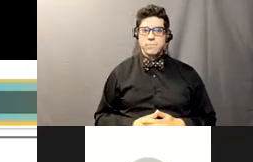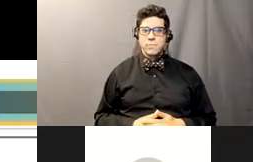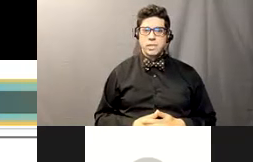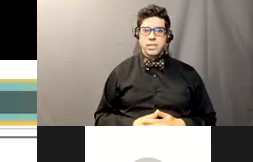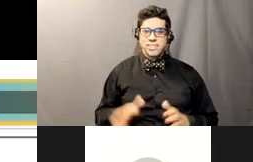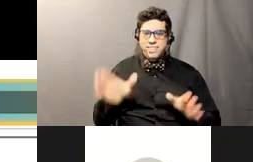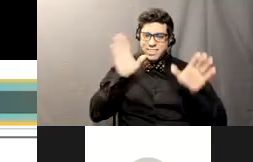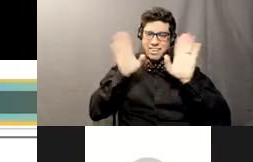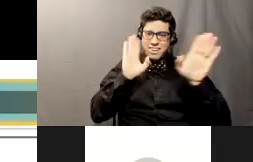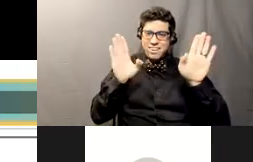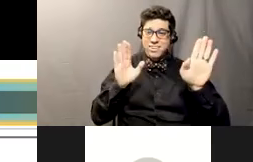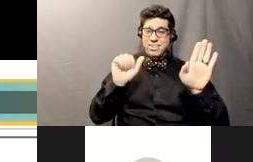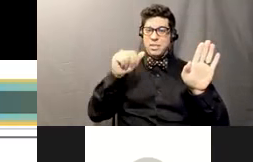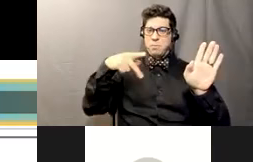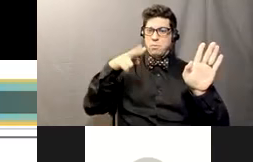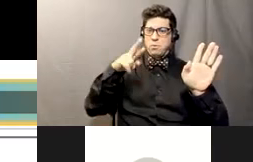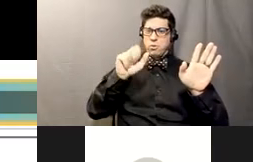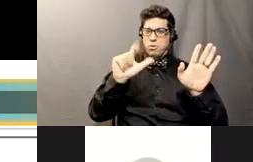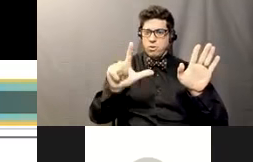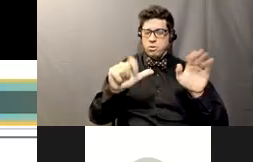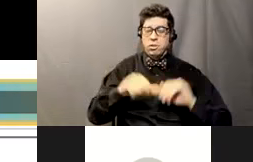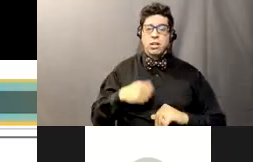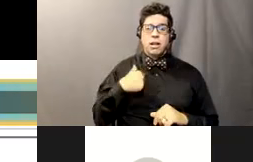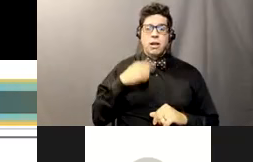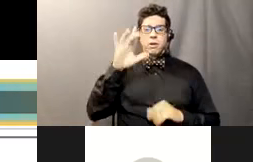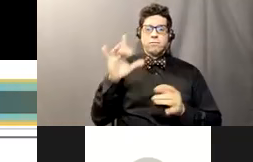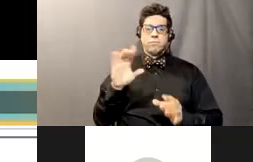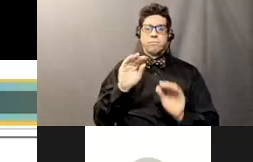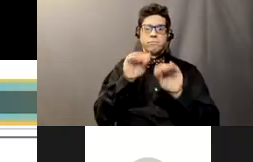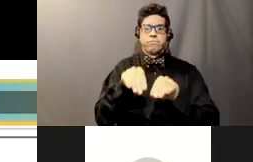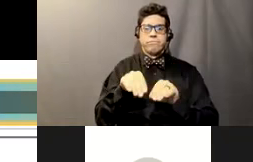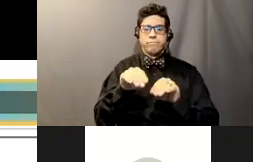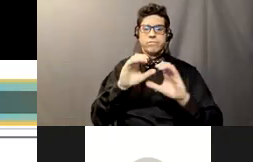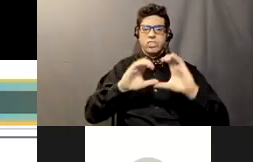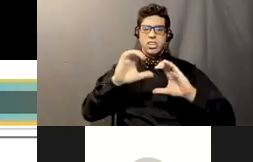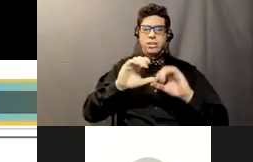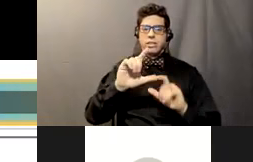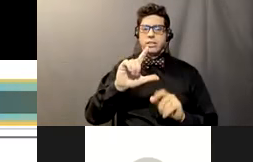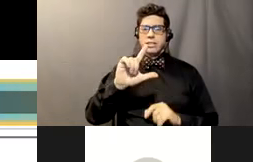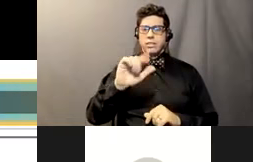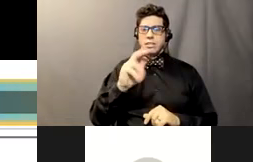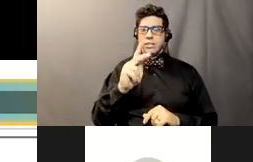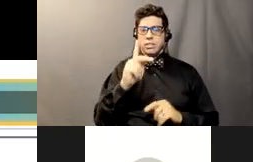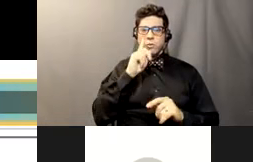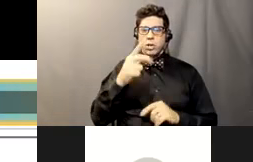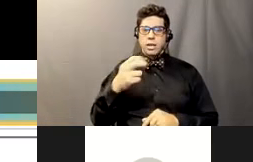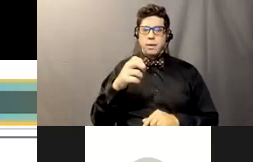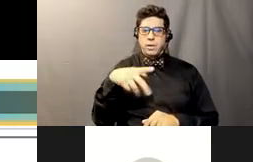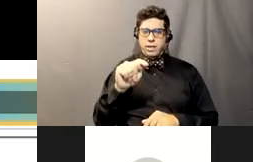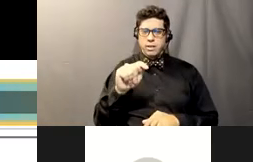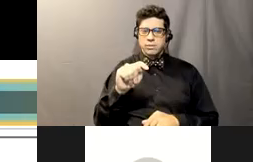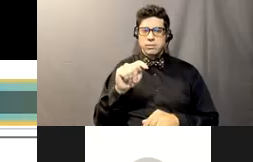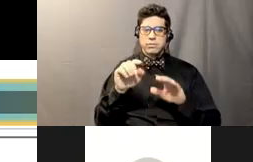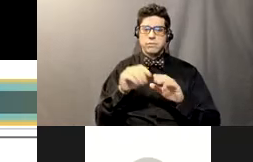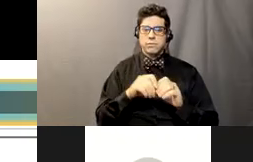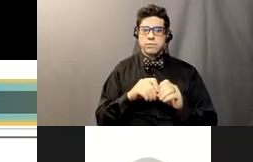Hi, everyone. So I'm going to put a link to our Hemet USD Behavioral Health website in the chat for anyone that would like to take a